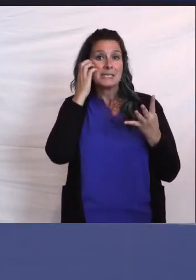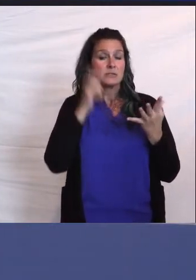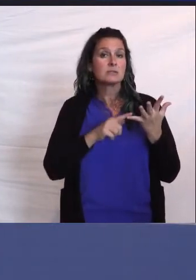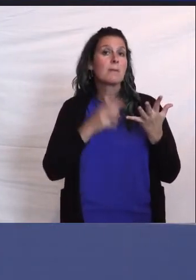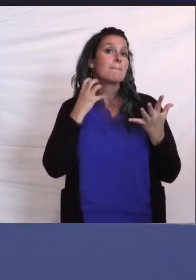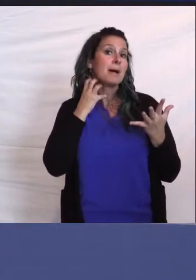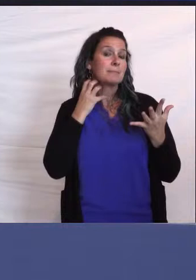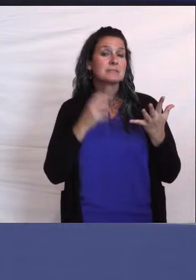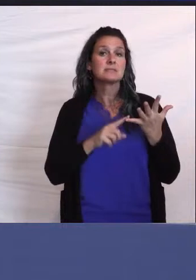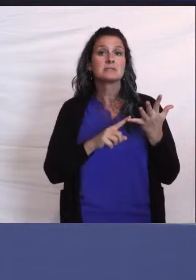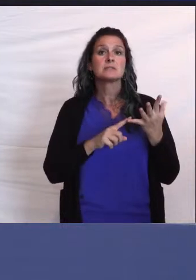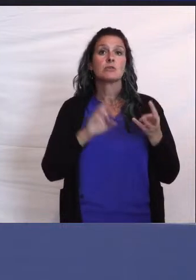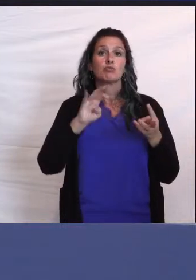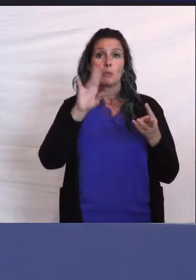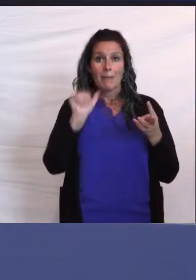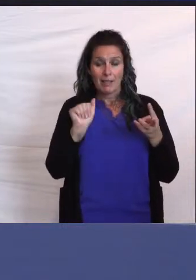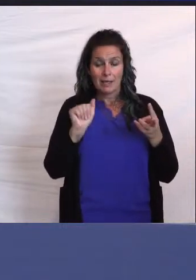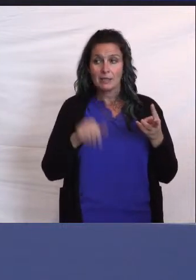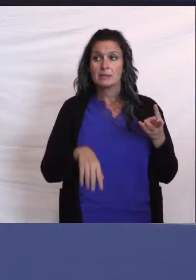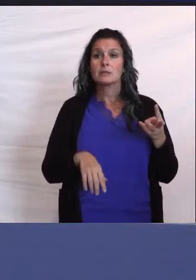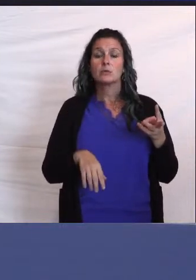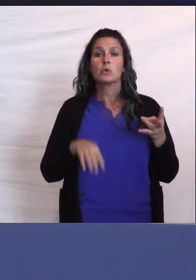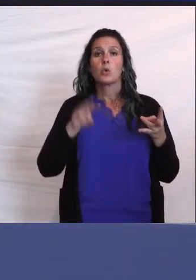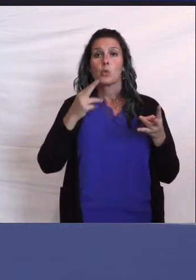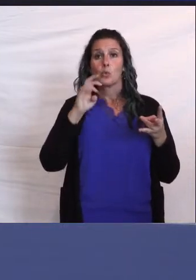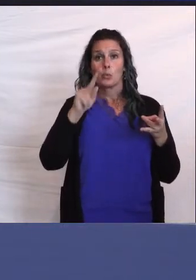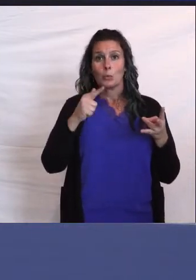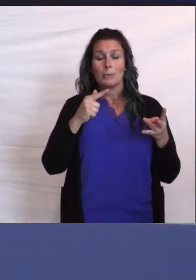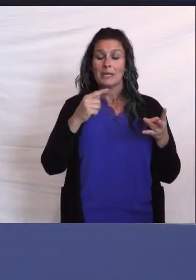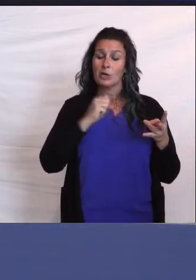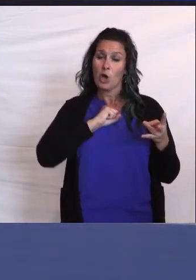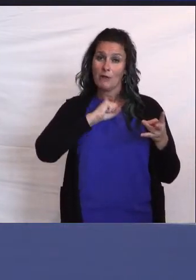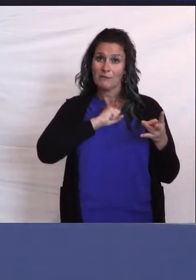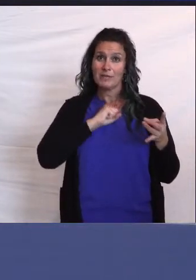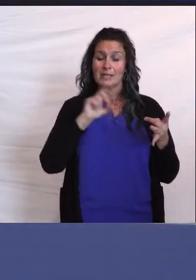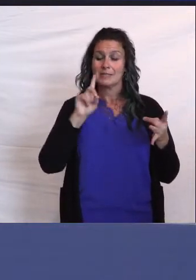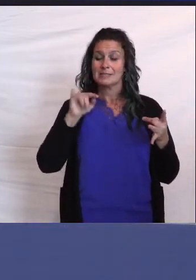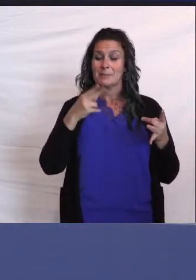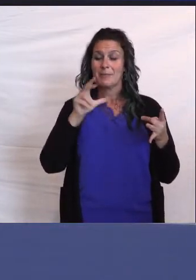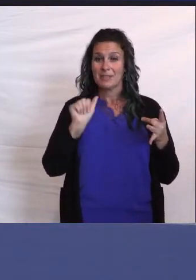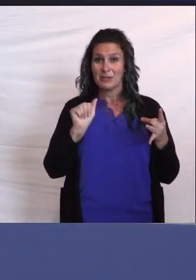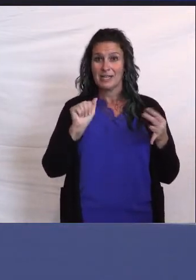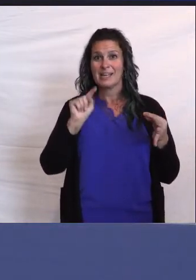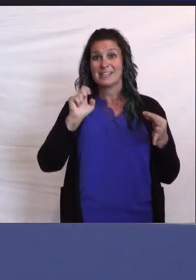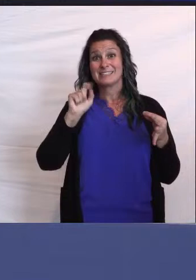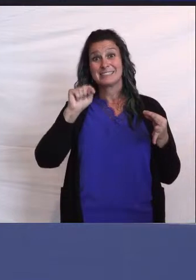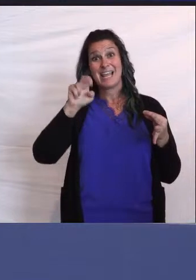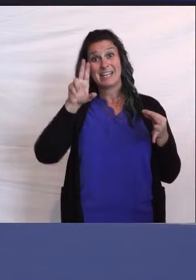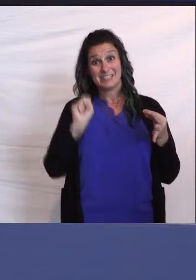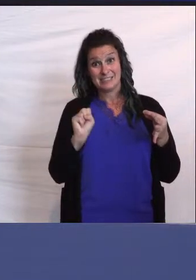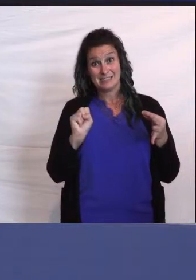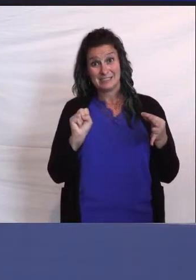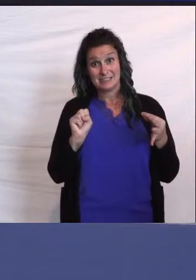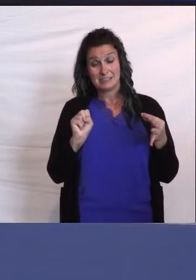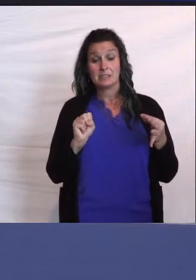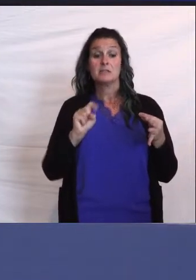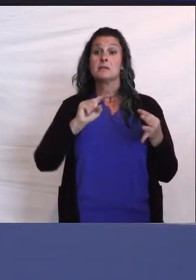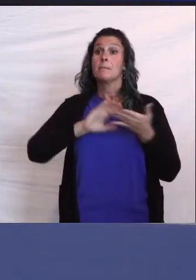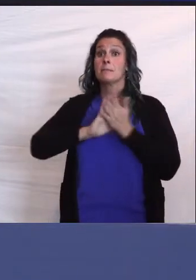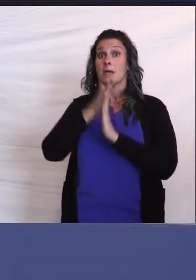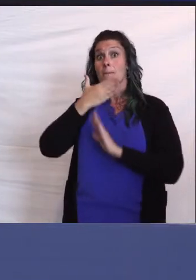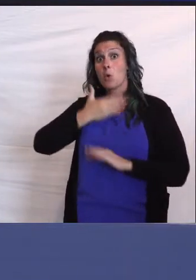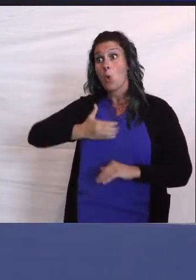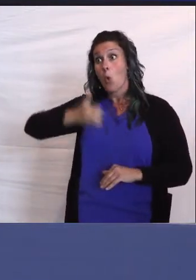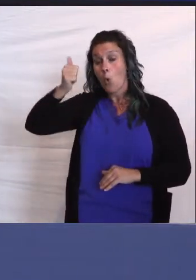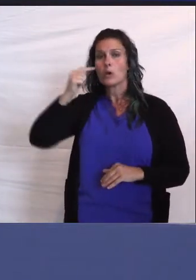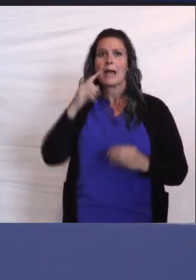mumps, rubella, whooping cough, diphtheria, and tetanus. And as they get older, they